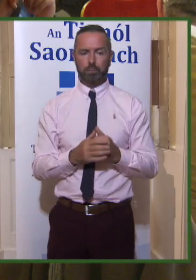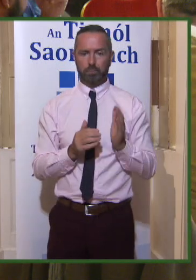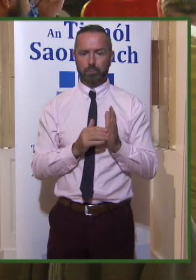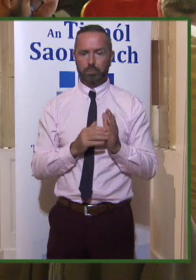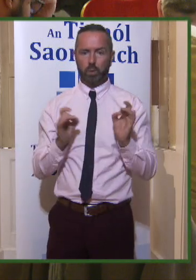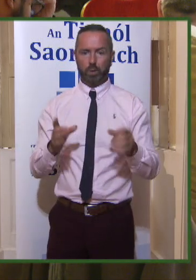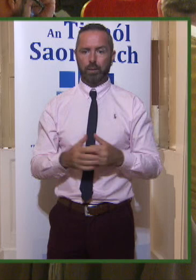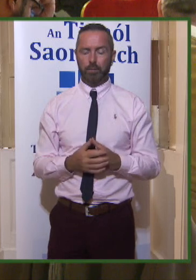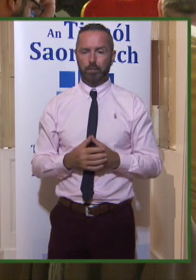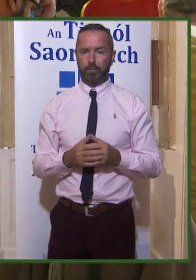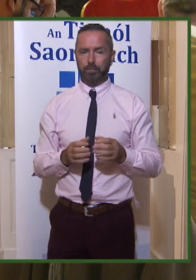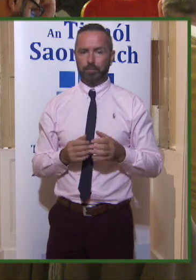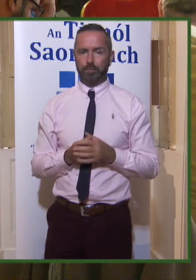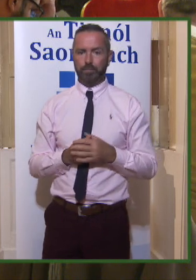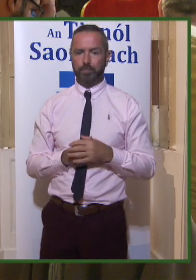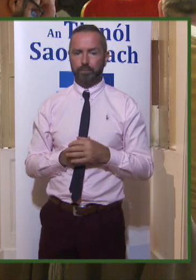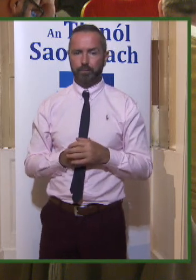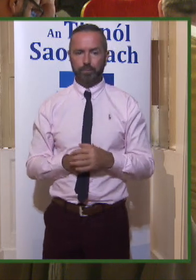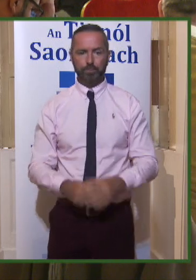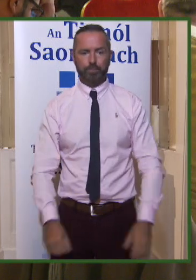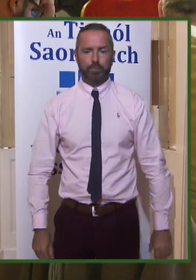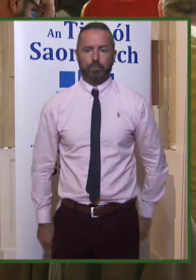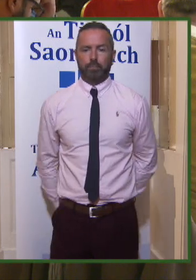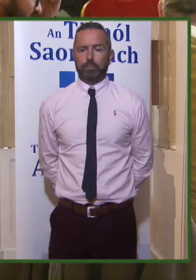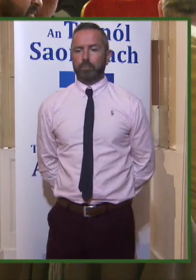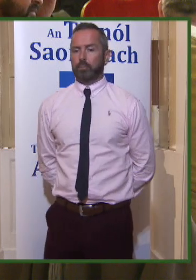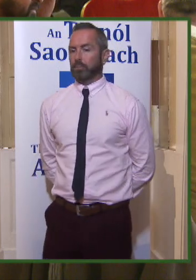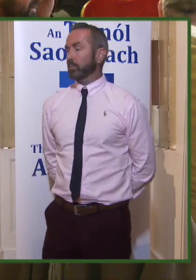No. Okay.